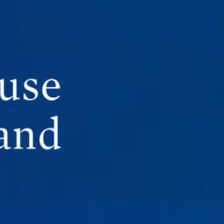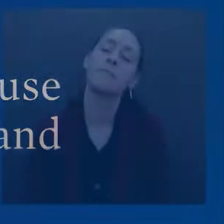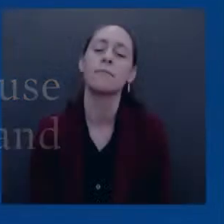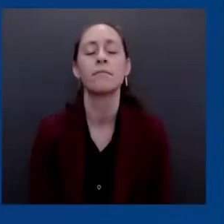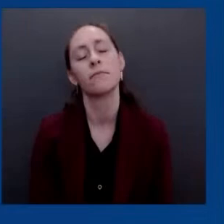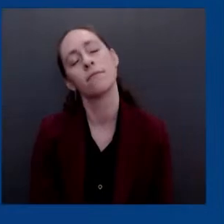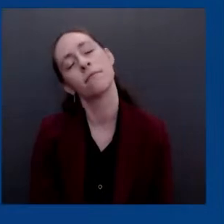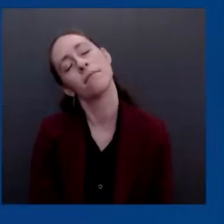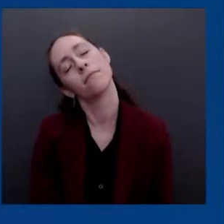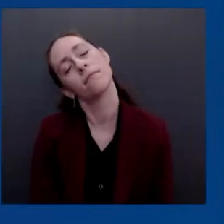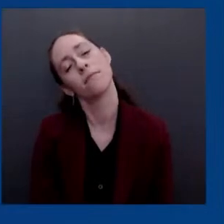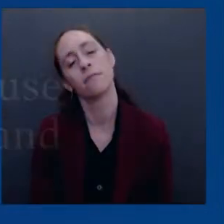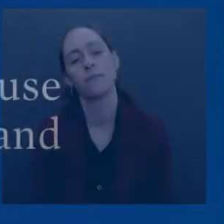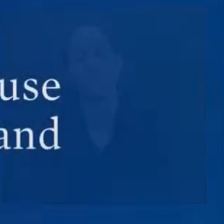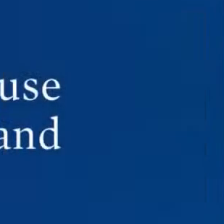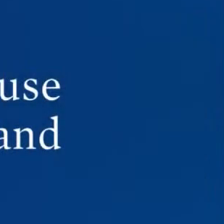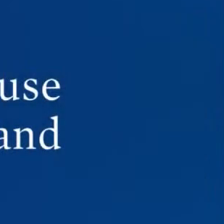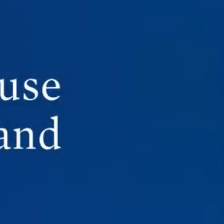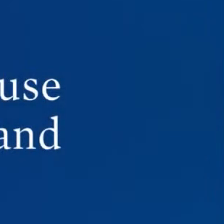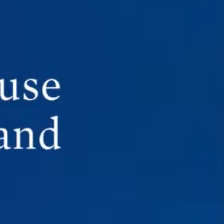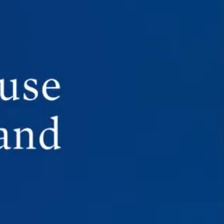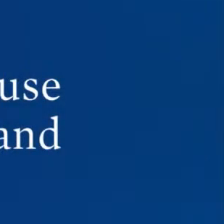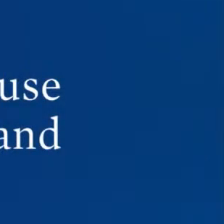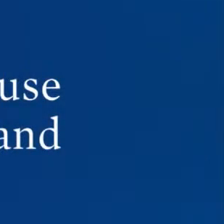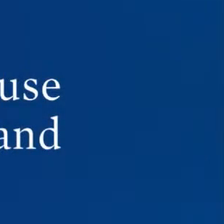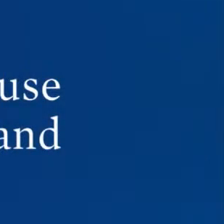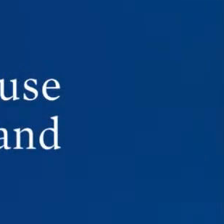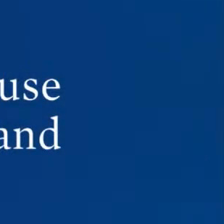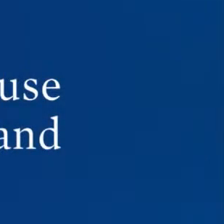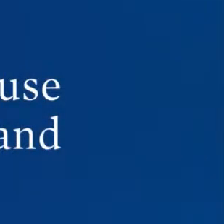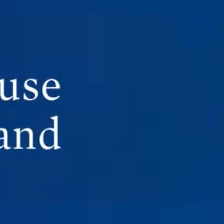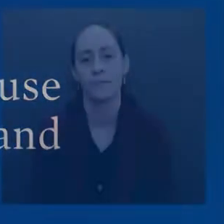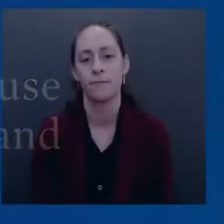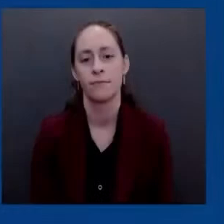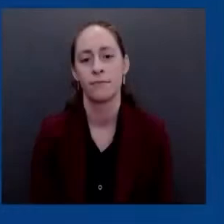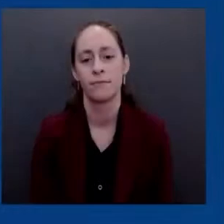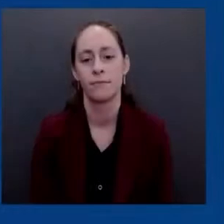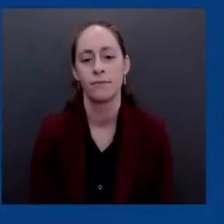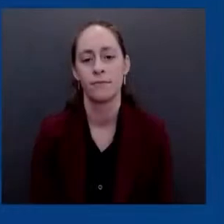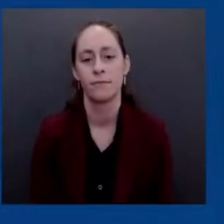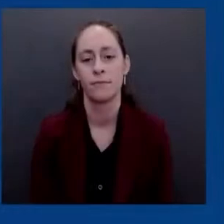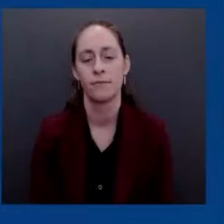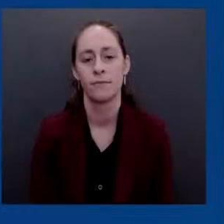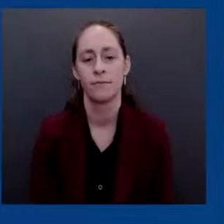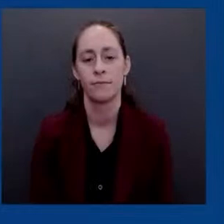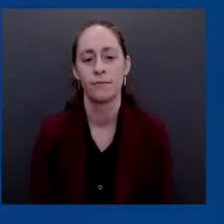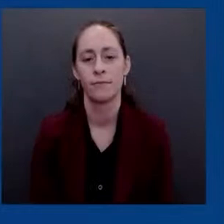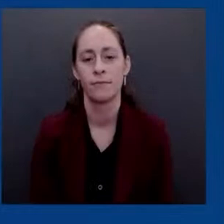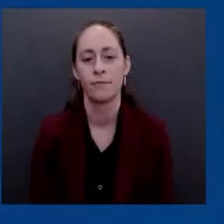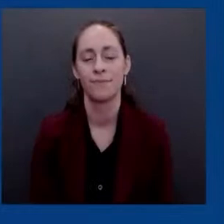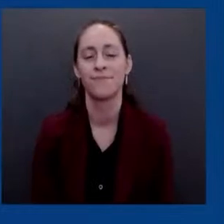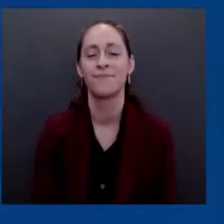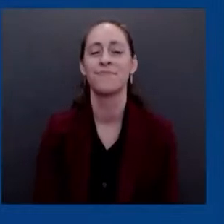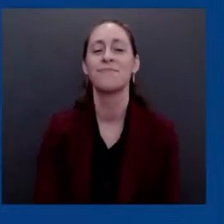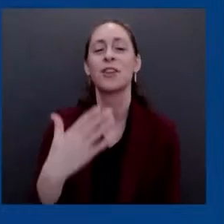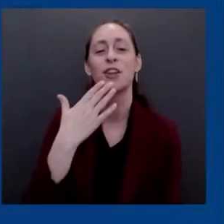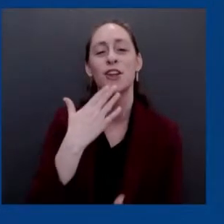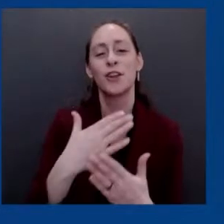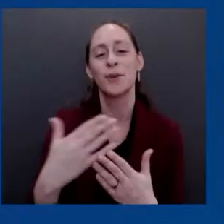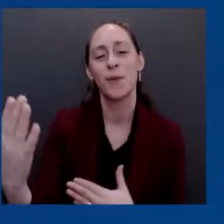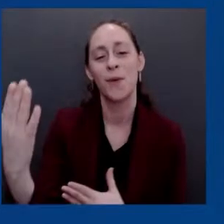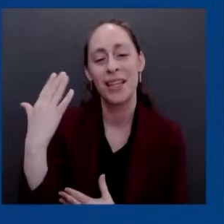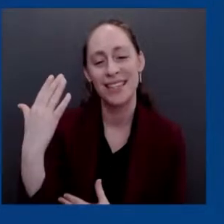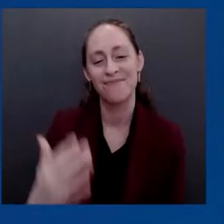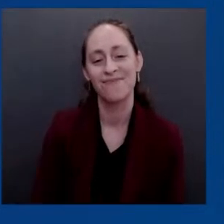And definitely don't want to. 5, 4, 3, 2, 1. Good morning, and thanks for joining us. Today, Dr. Walensky will provide